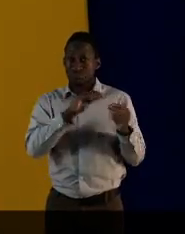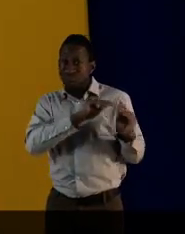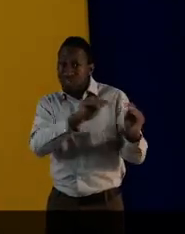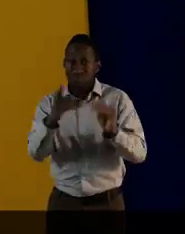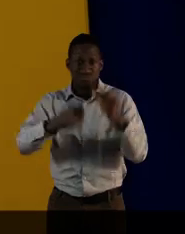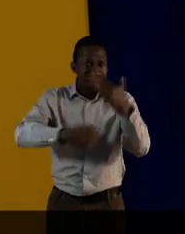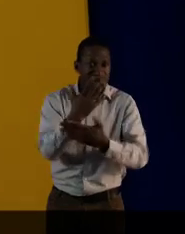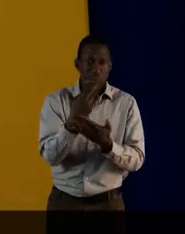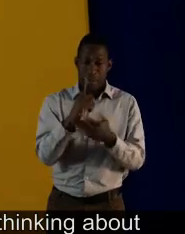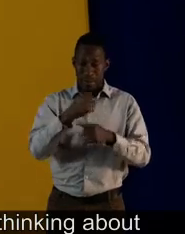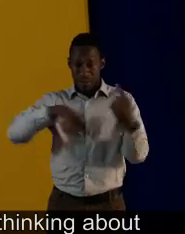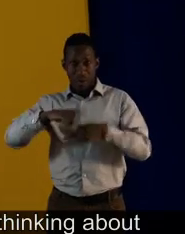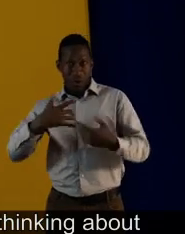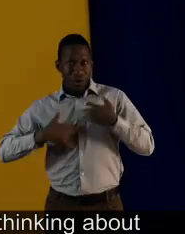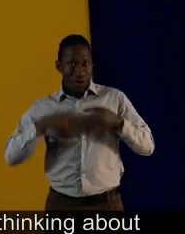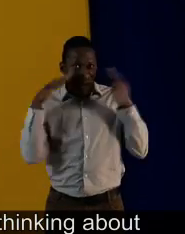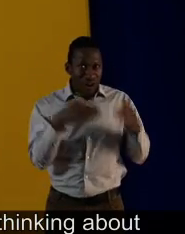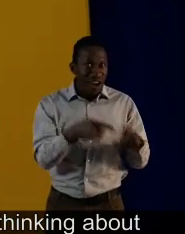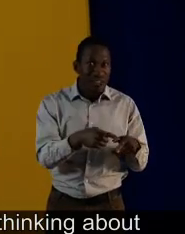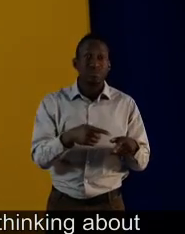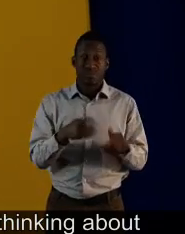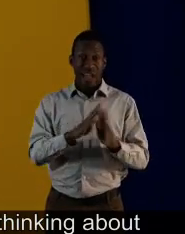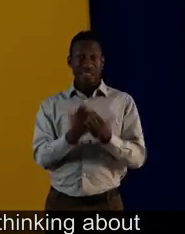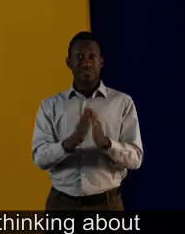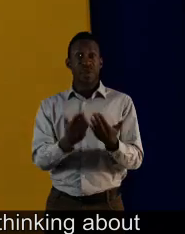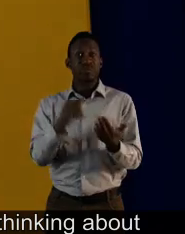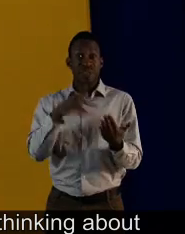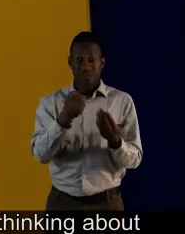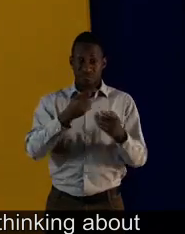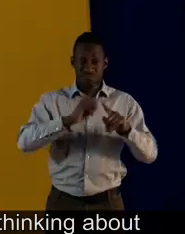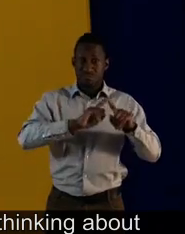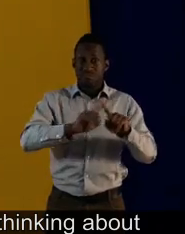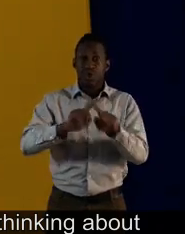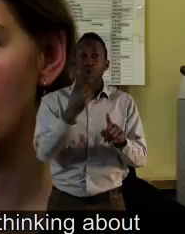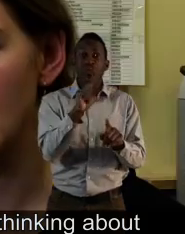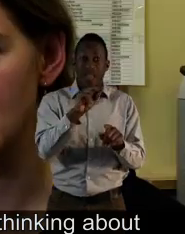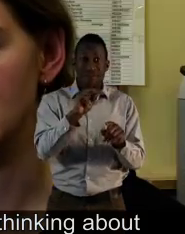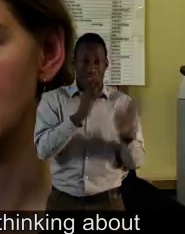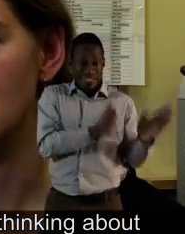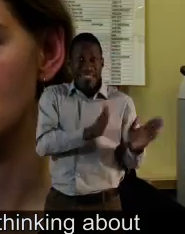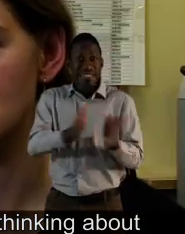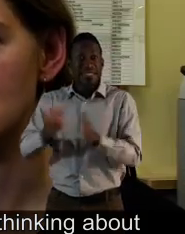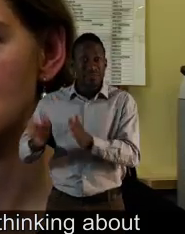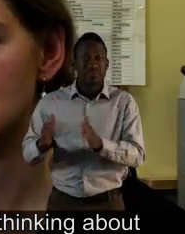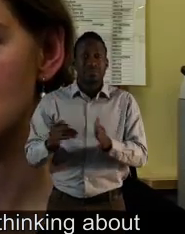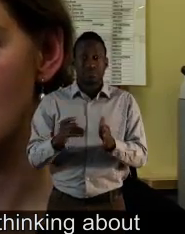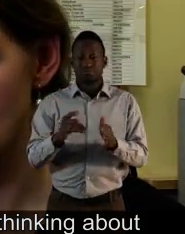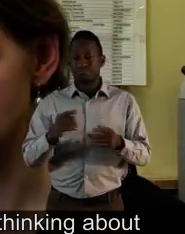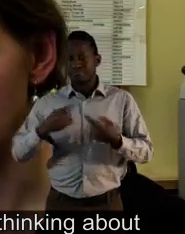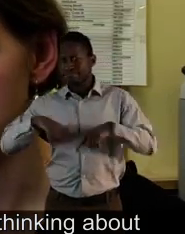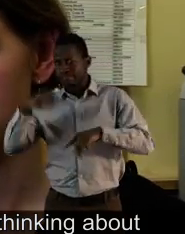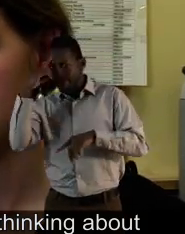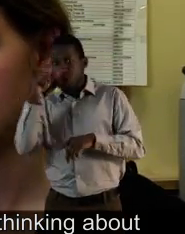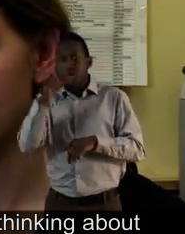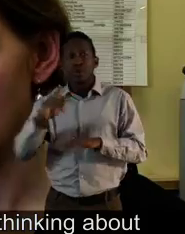training sessions. I think customer service one, it got us thinking about having a customer